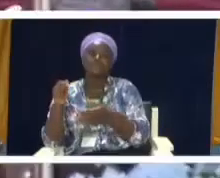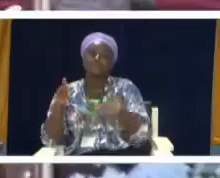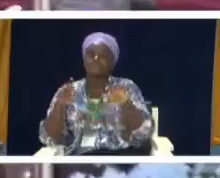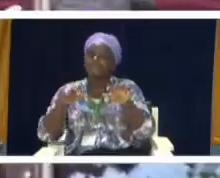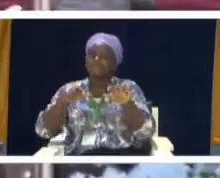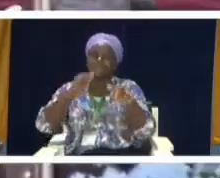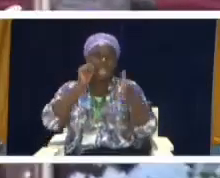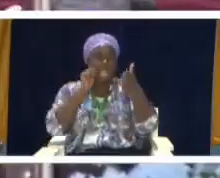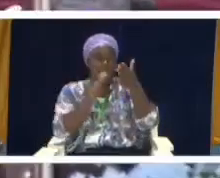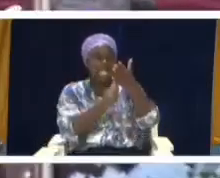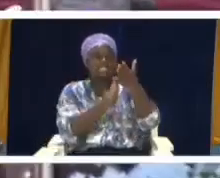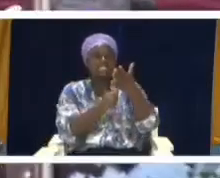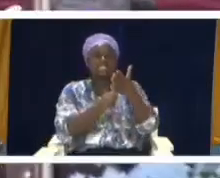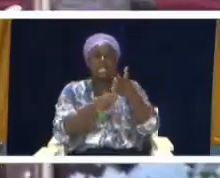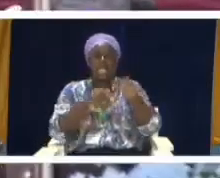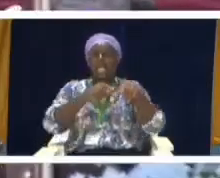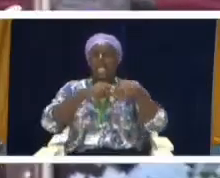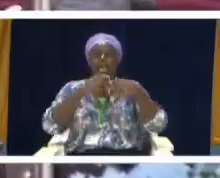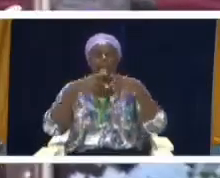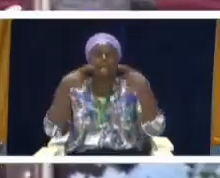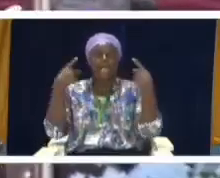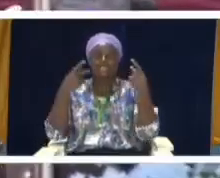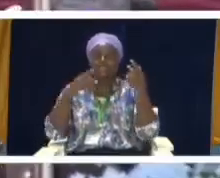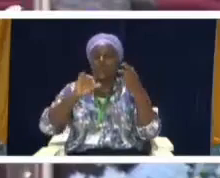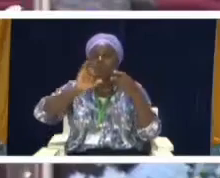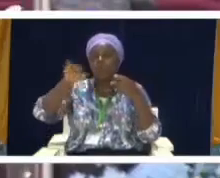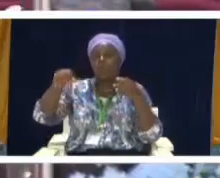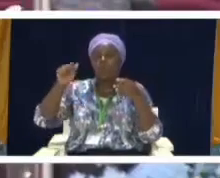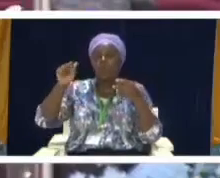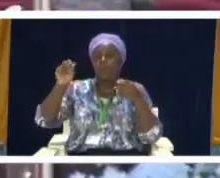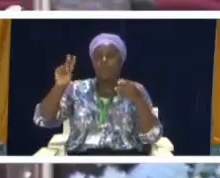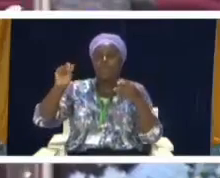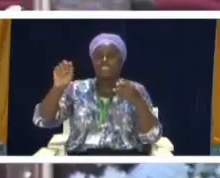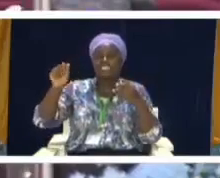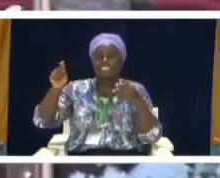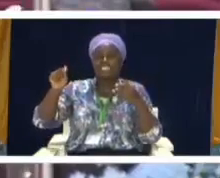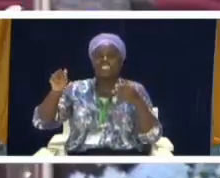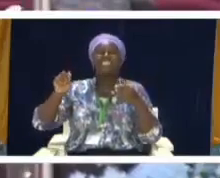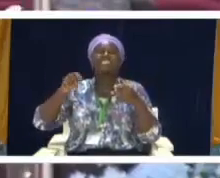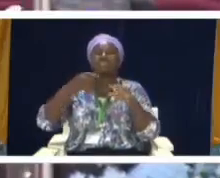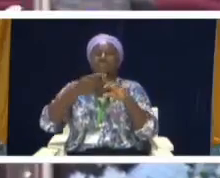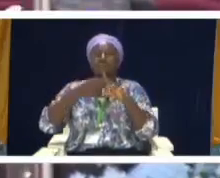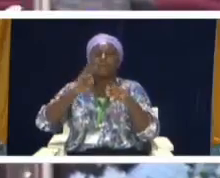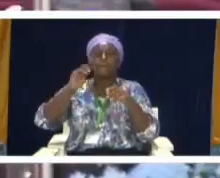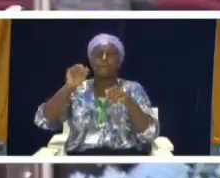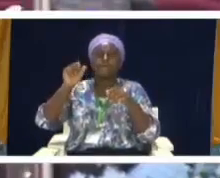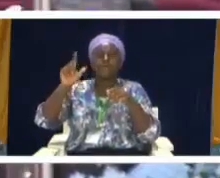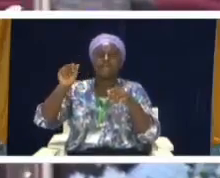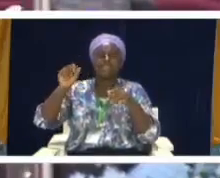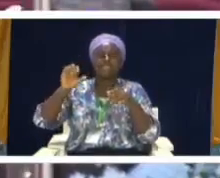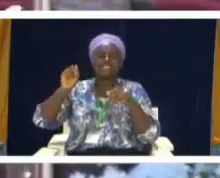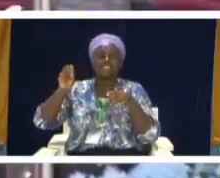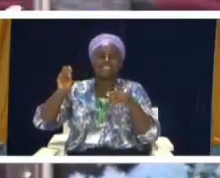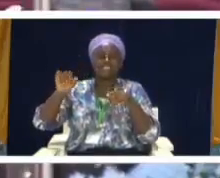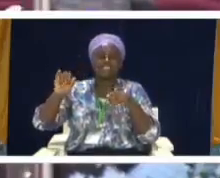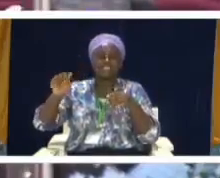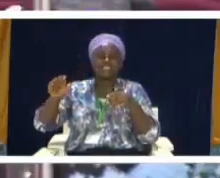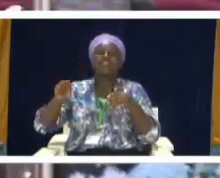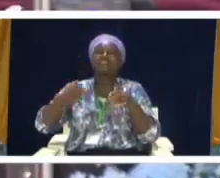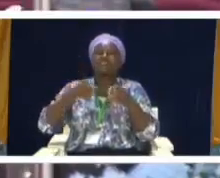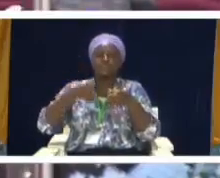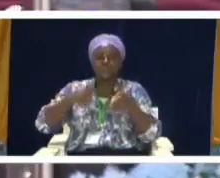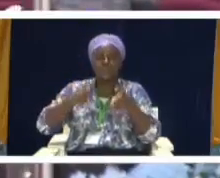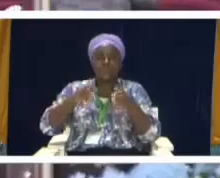Assistant Pastor Janet Eki Omere from Malaysia, during the convention last year, Daddy